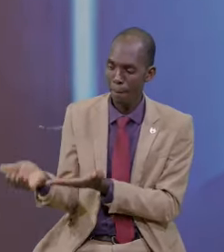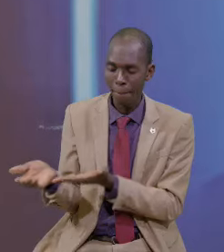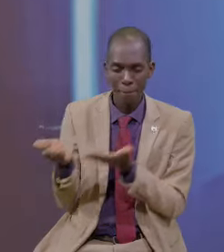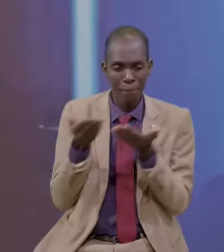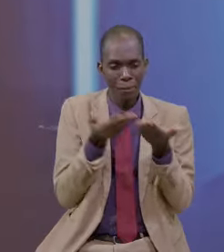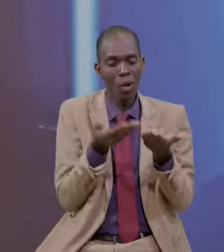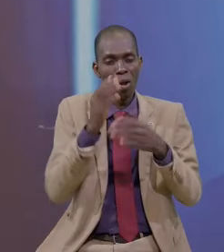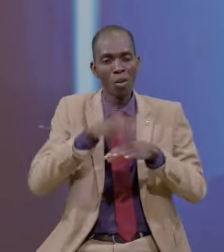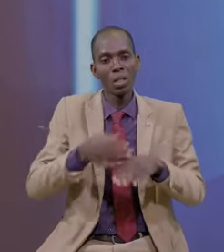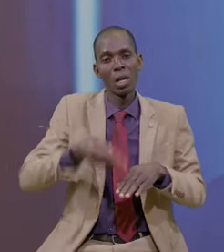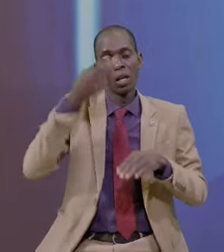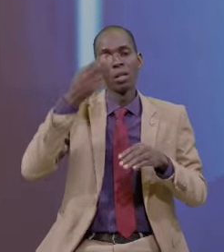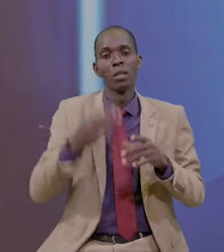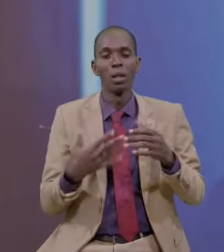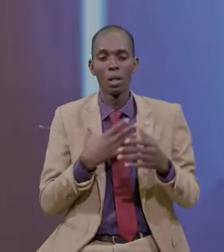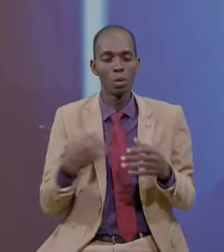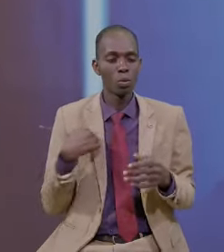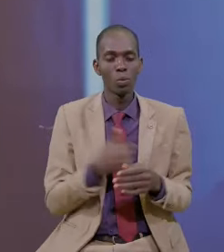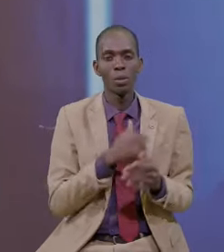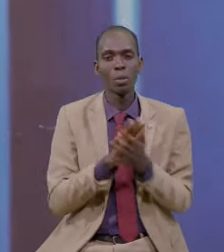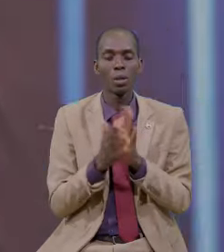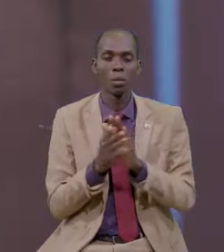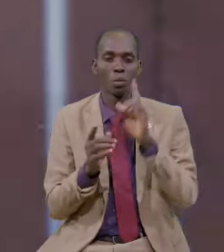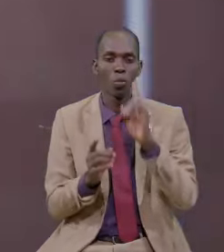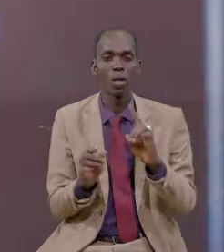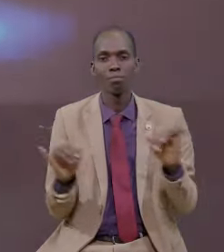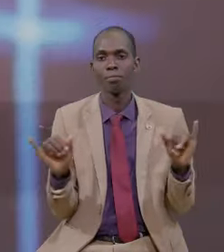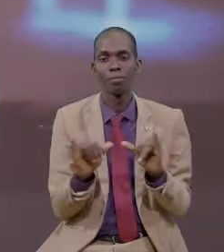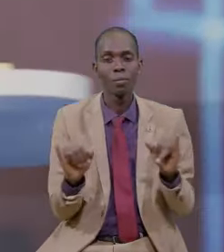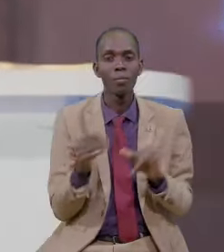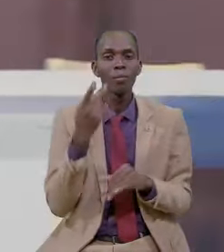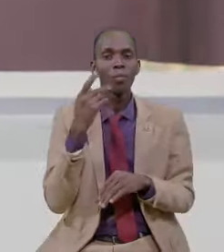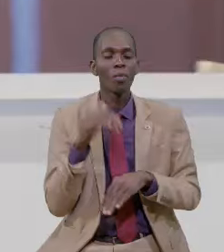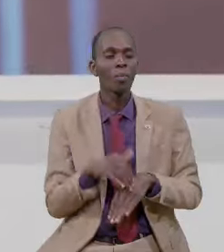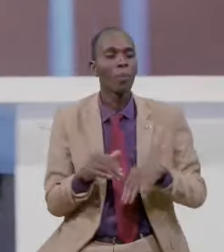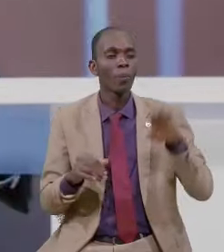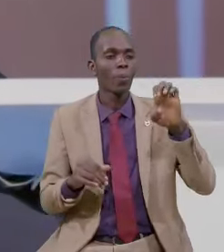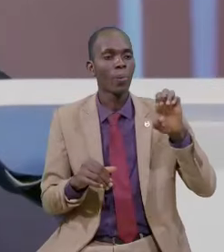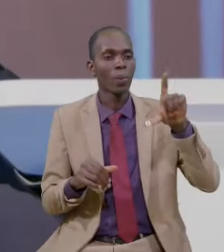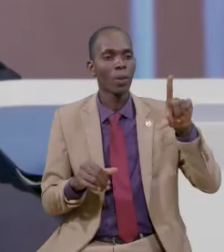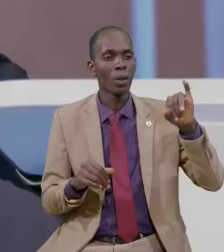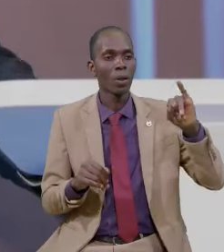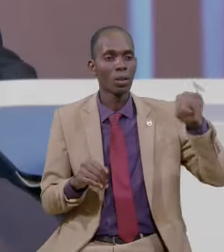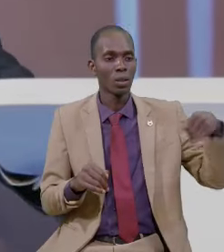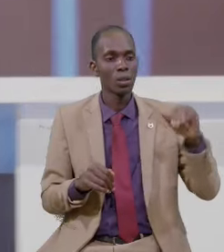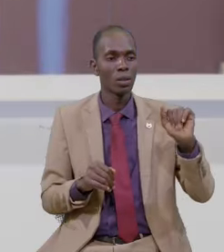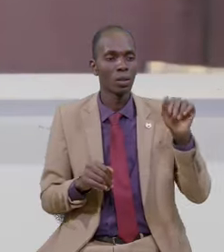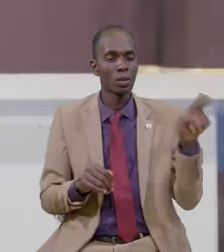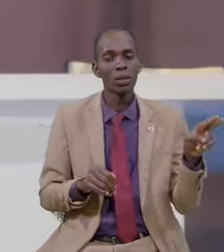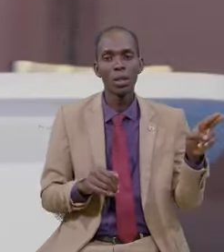are one. Look at Elijah. Elijah had the power and the spirit of God.